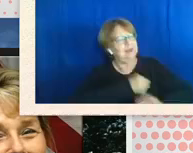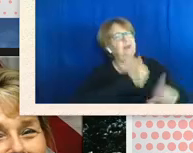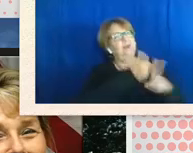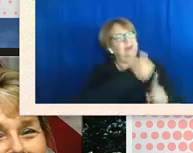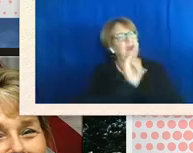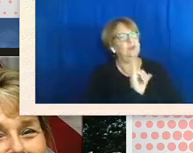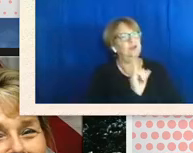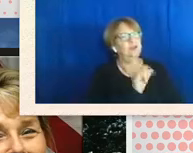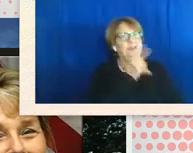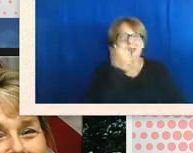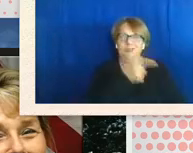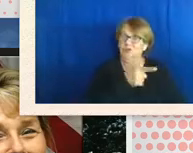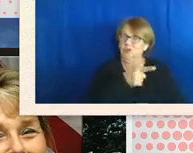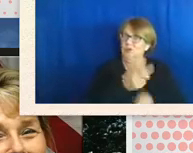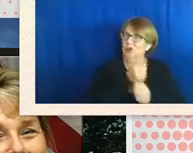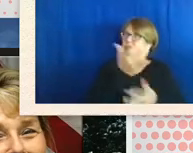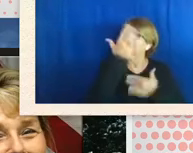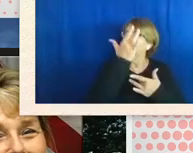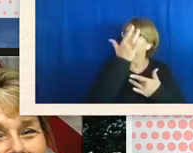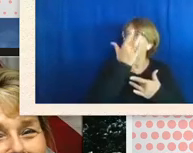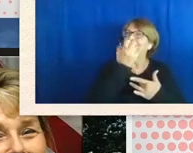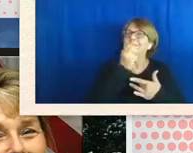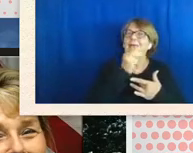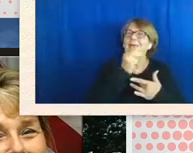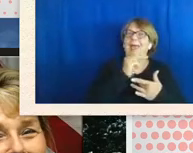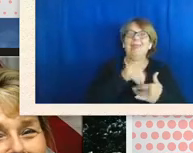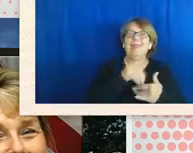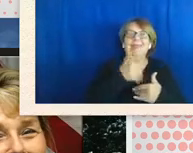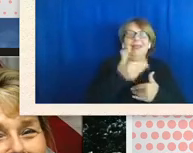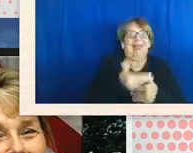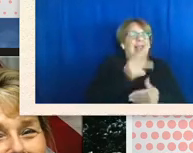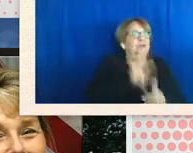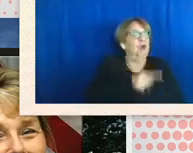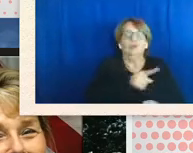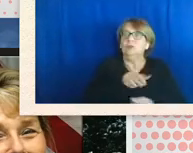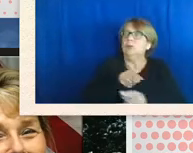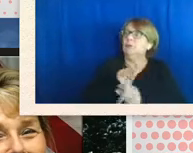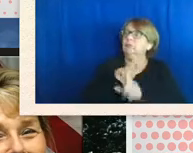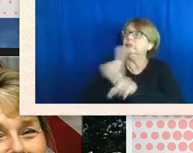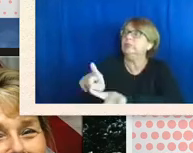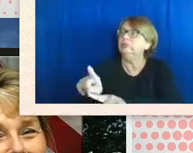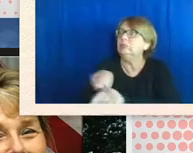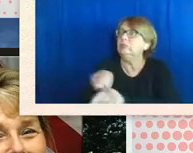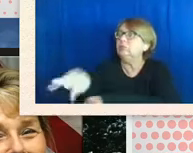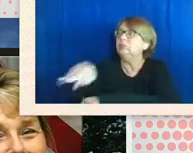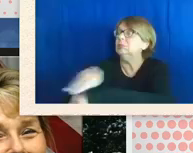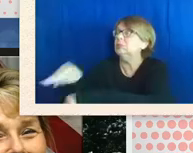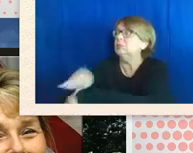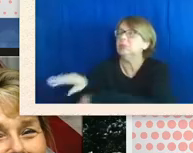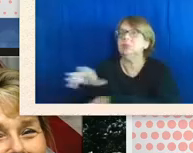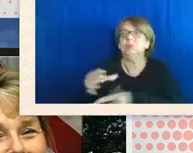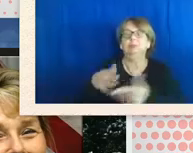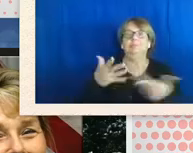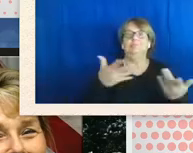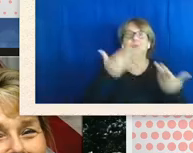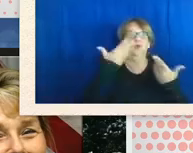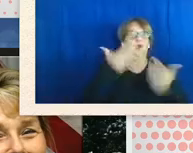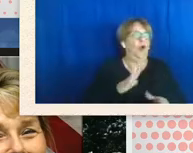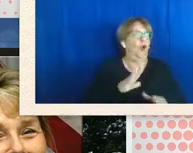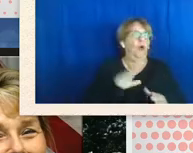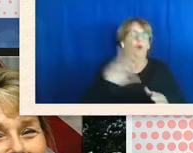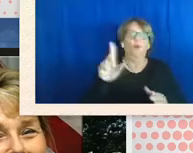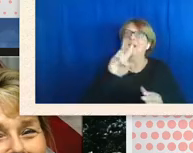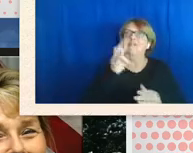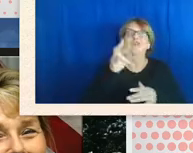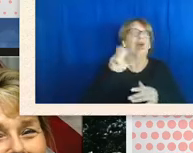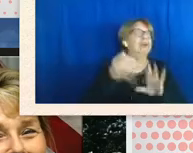it, then the next person you go to could get it. You don't know where this little virus is hanging on. Where